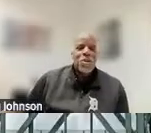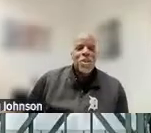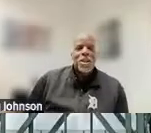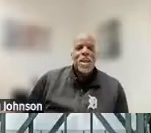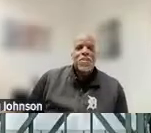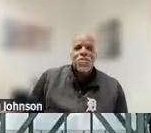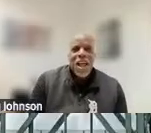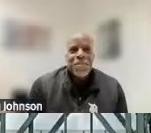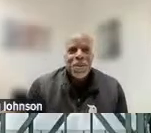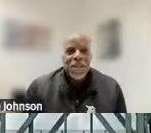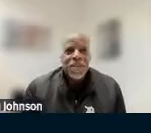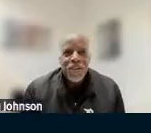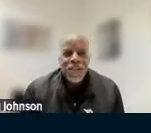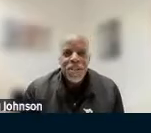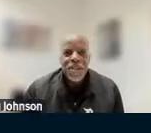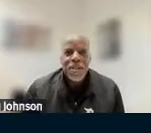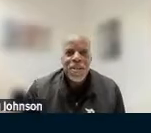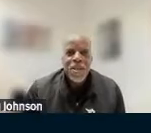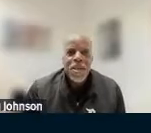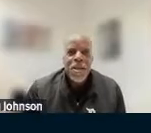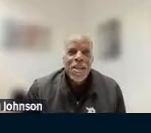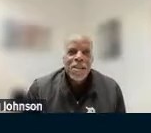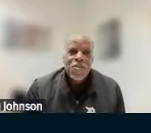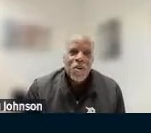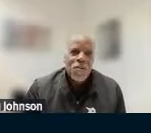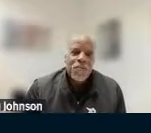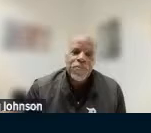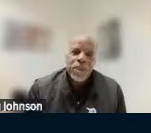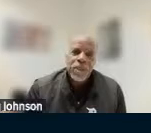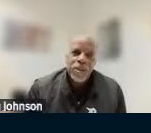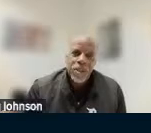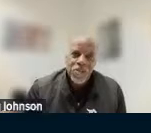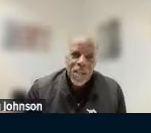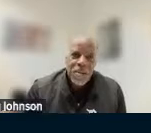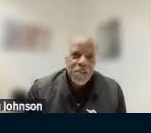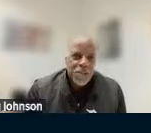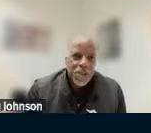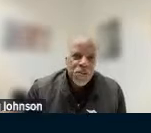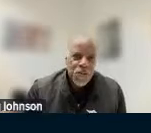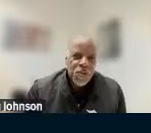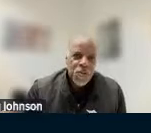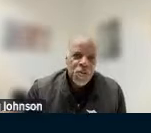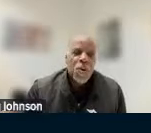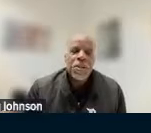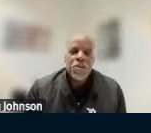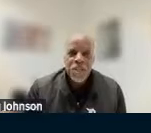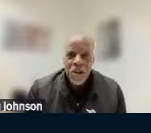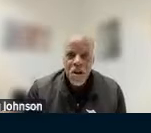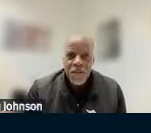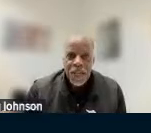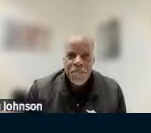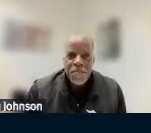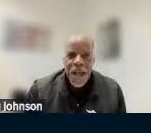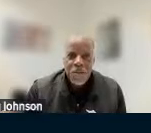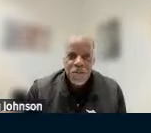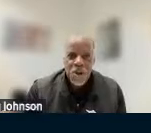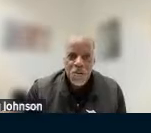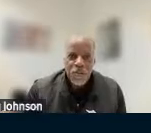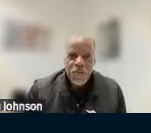let's go to the next slide, please. So this team continues to tick off